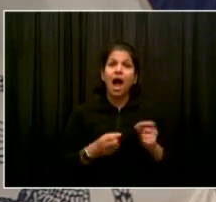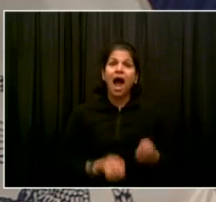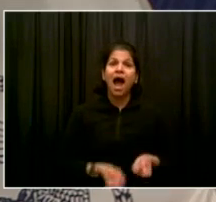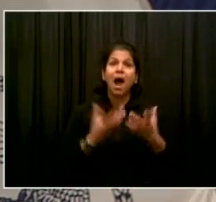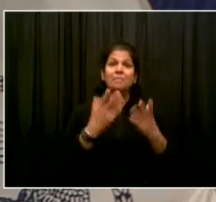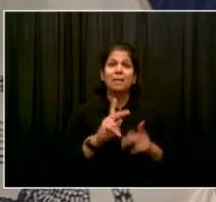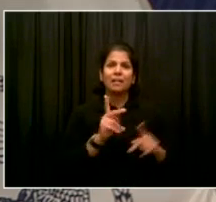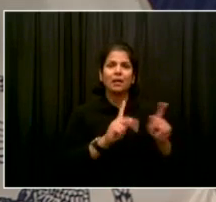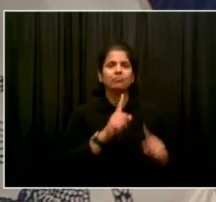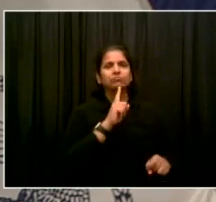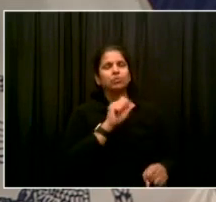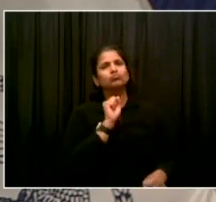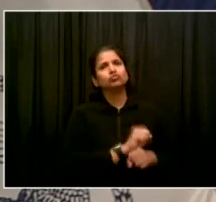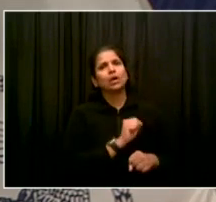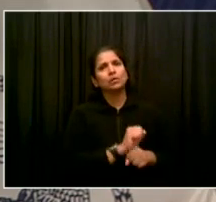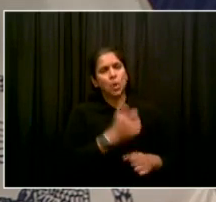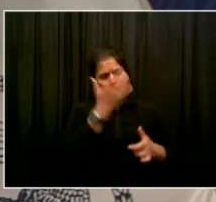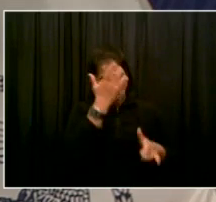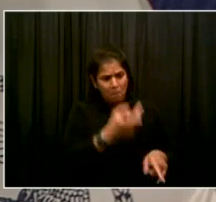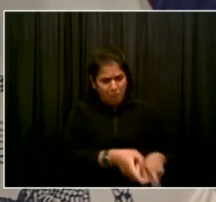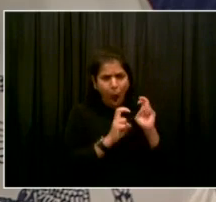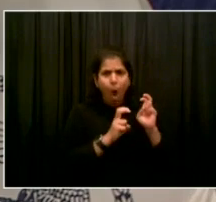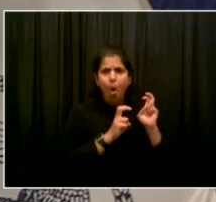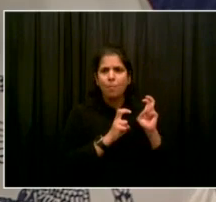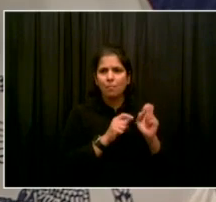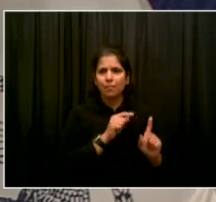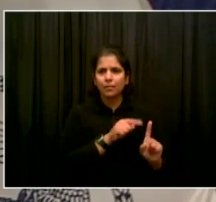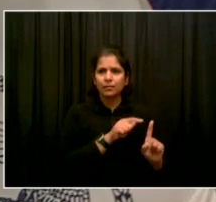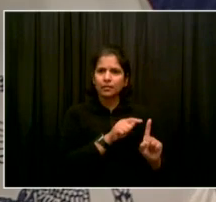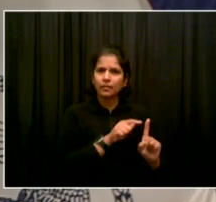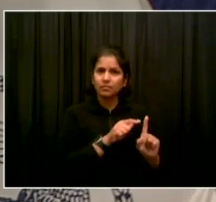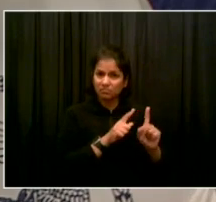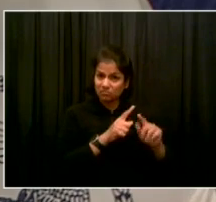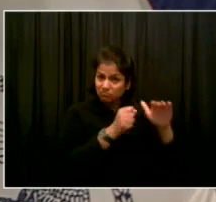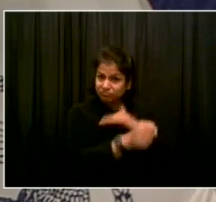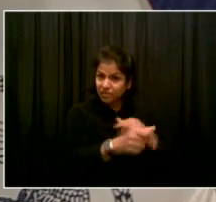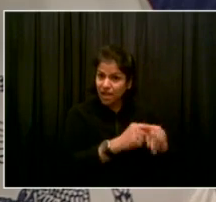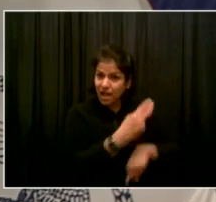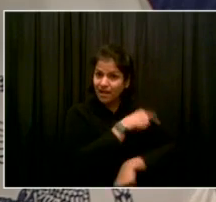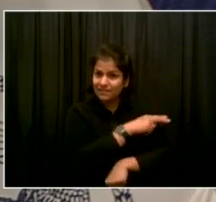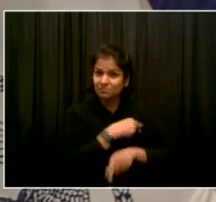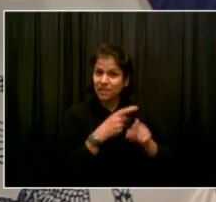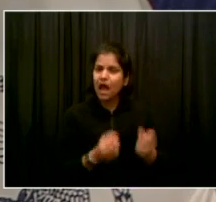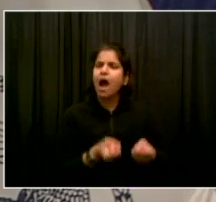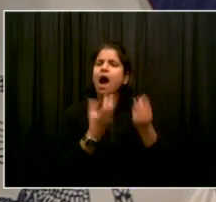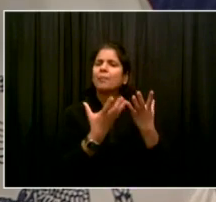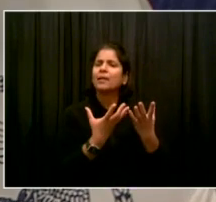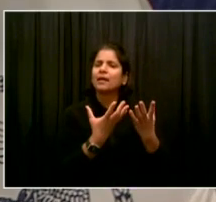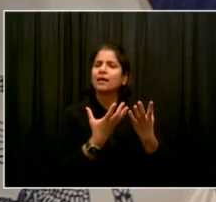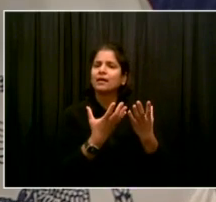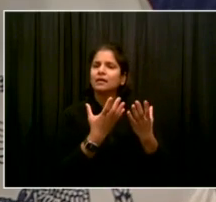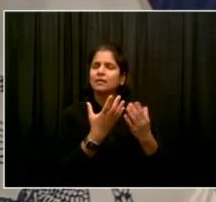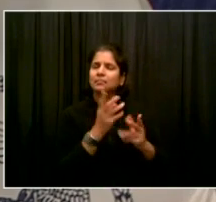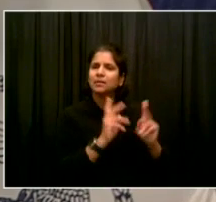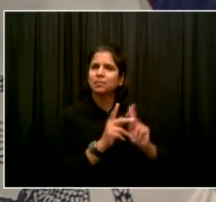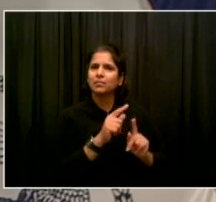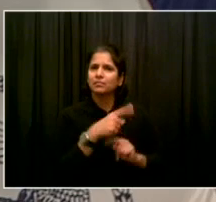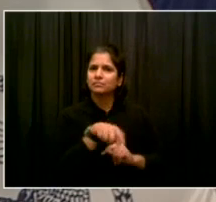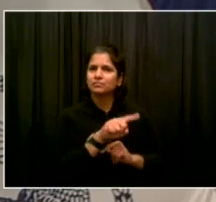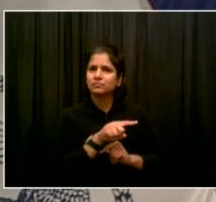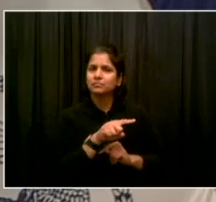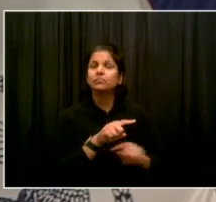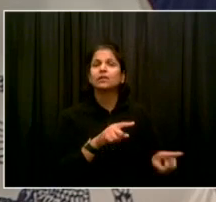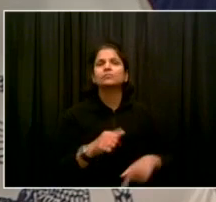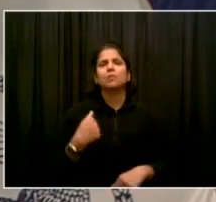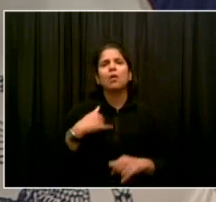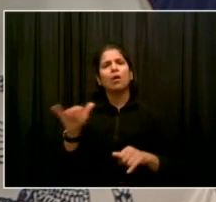hospitalization, and that vaccination prevents against severe disease. But I'm wondering, based on what the doctors have seen in South Africa and other